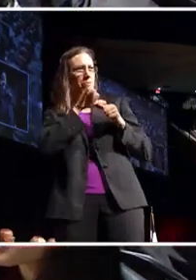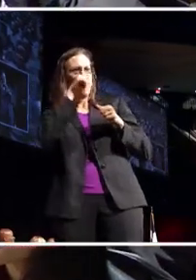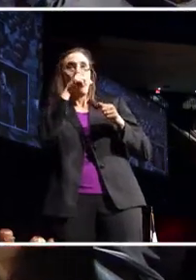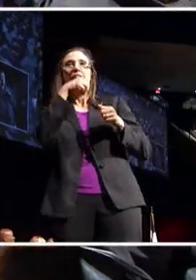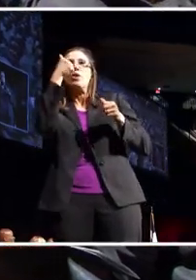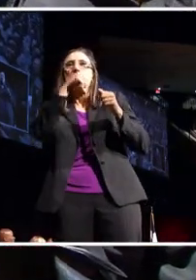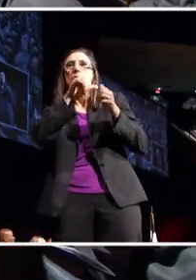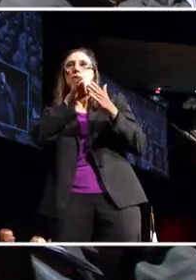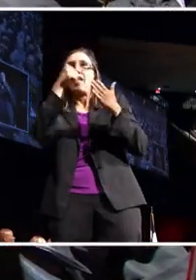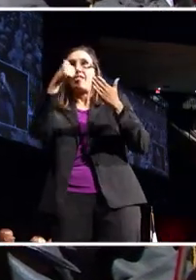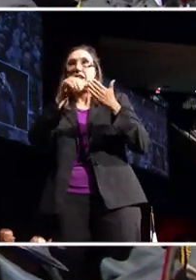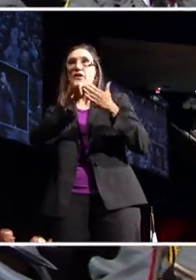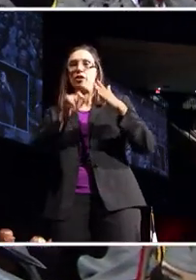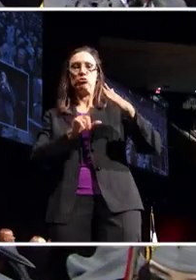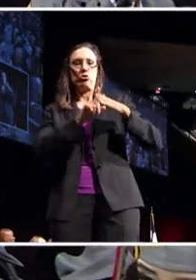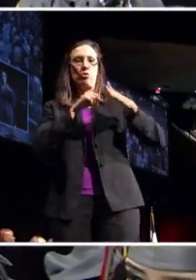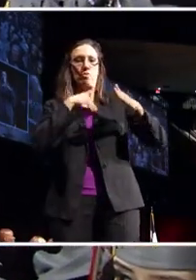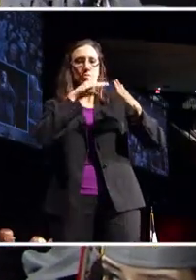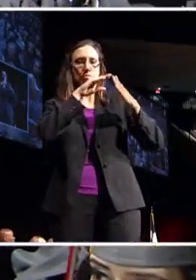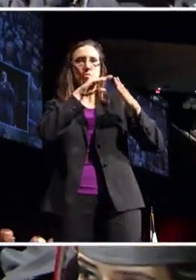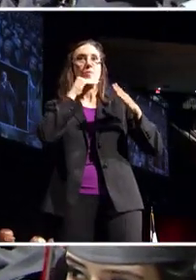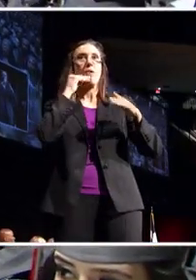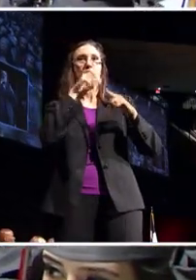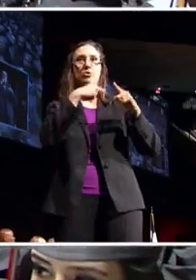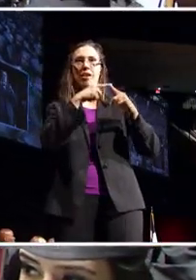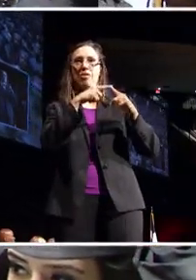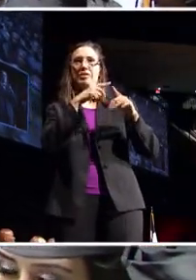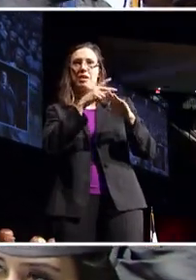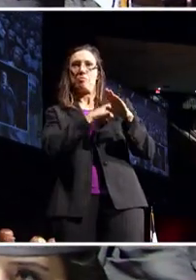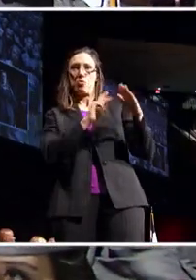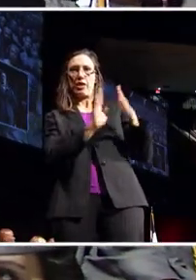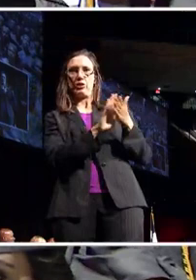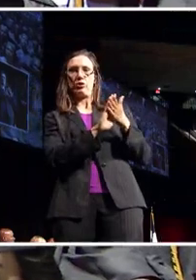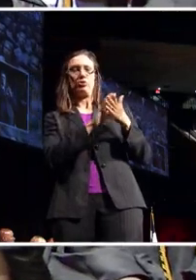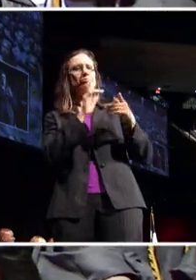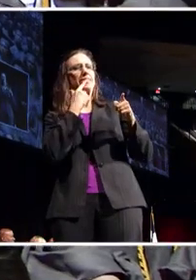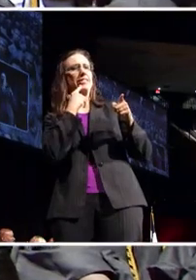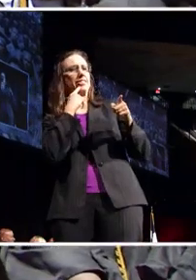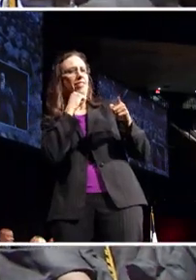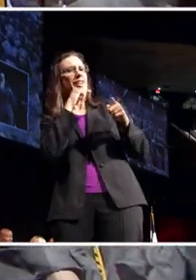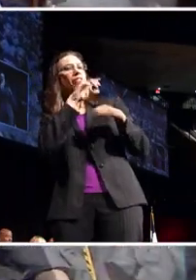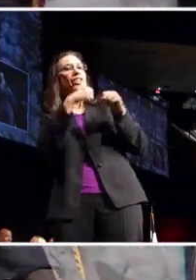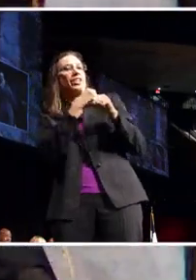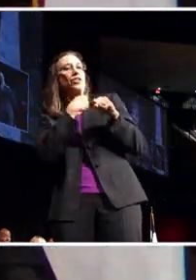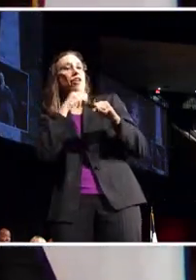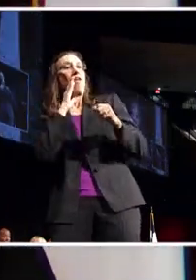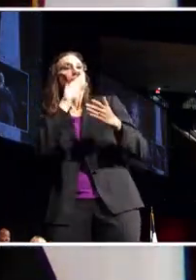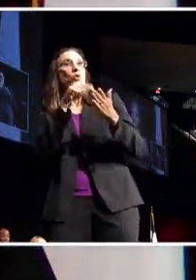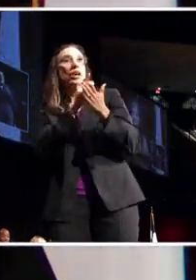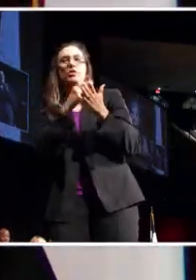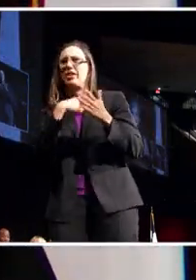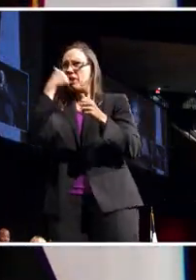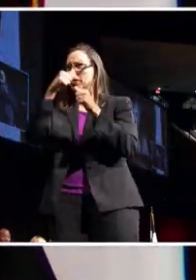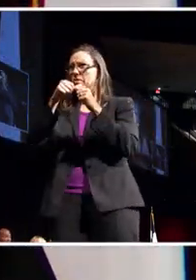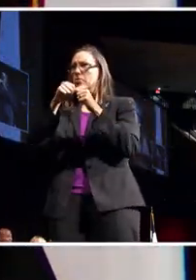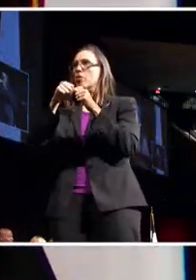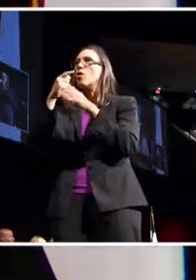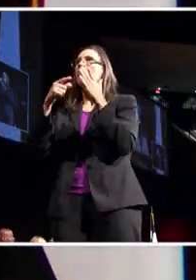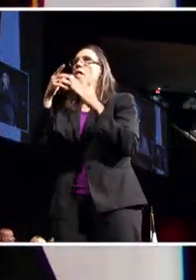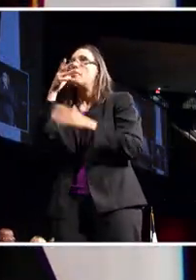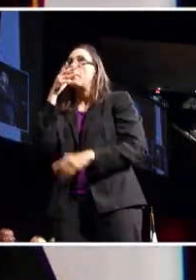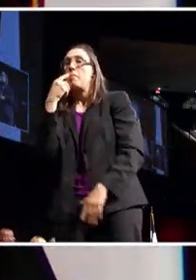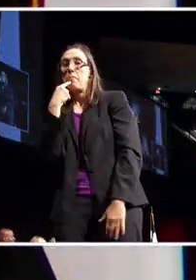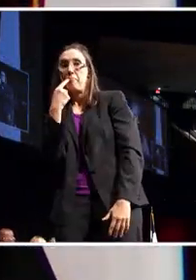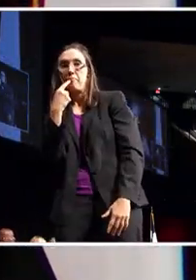in the mail when I was in pre-K. That included the year that I was gonna graduate, and remember my mom's exact words